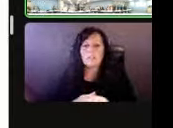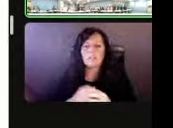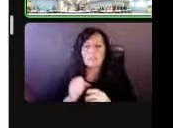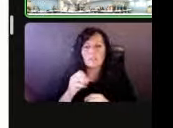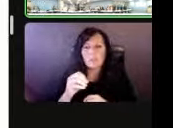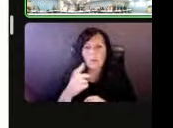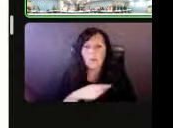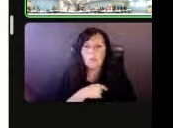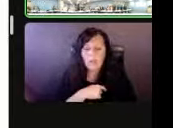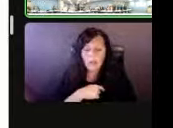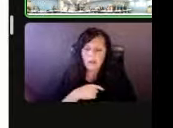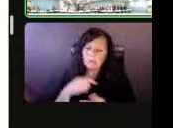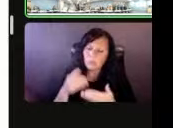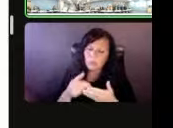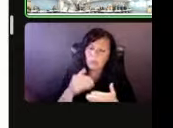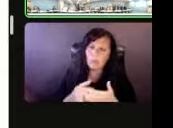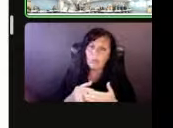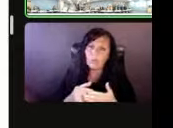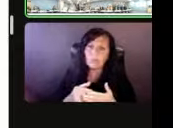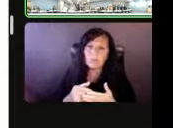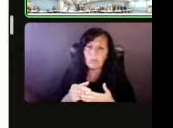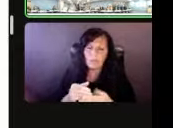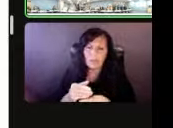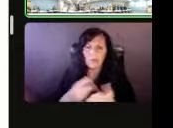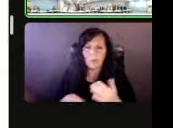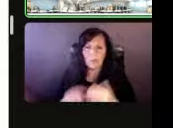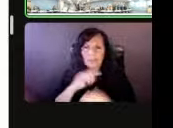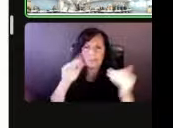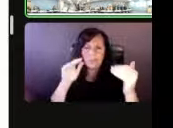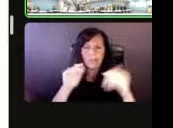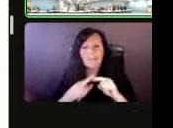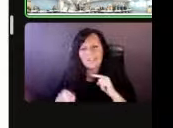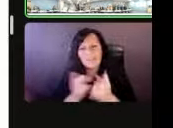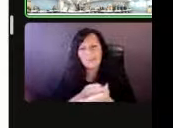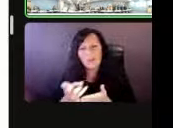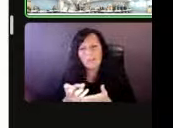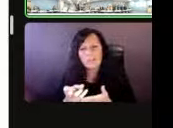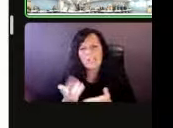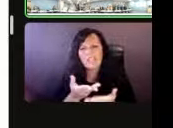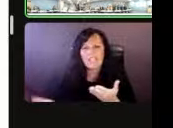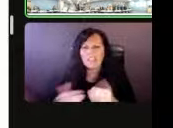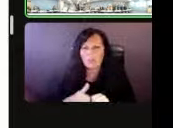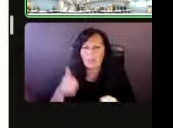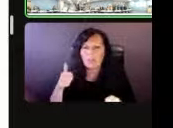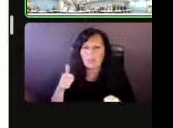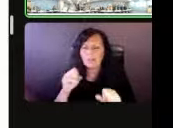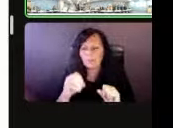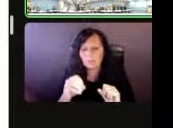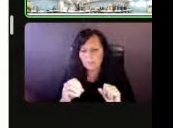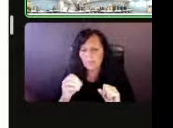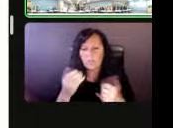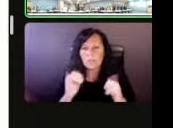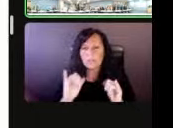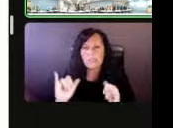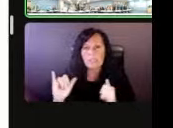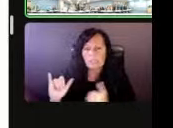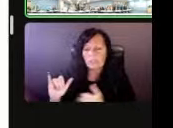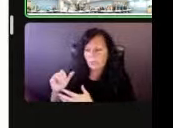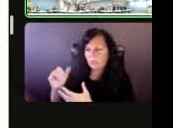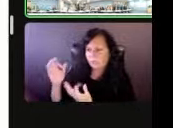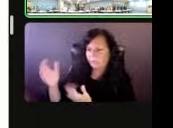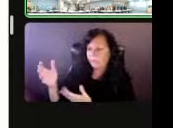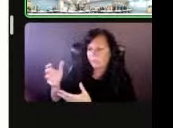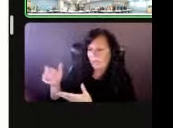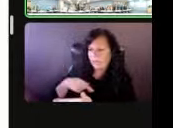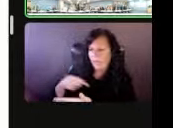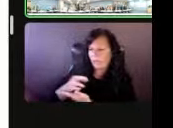darn close to where we think we're going to land, but honestly, things lag a lot. So like we're still receiving revenue right now that